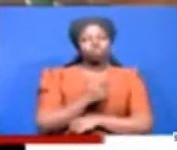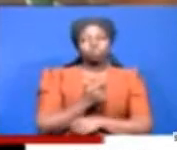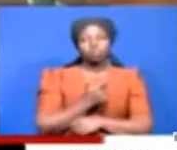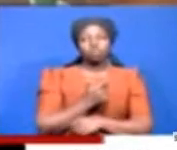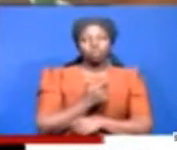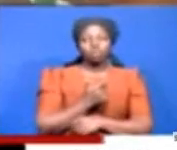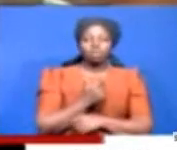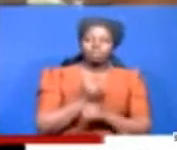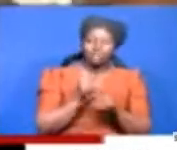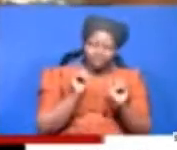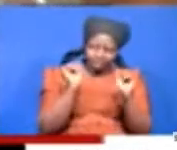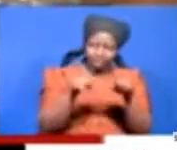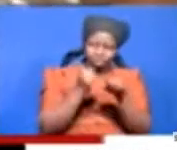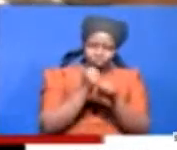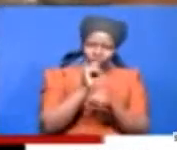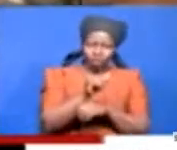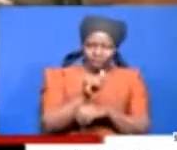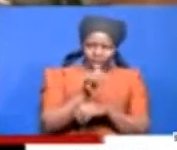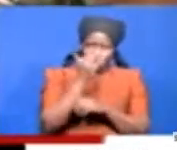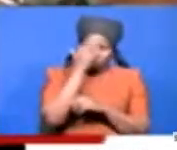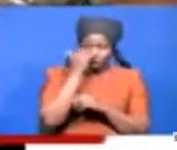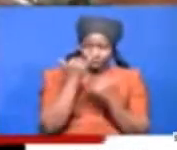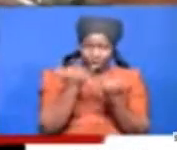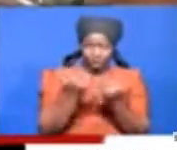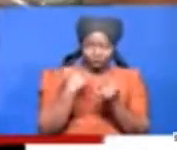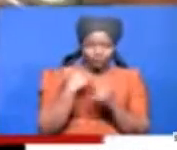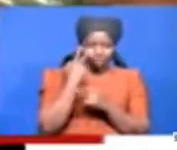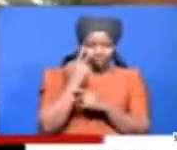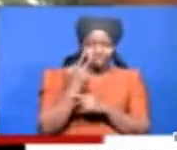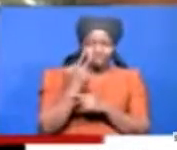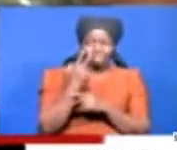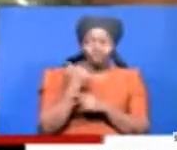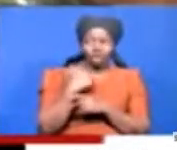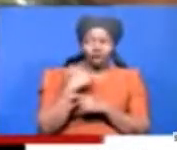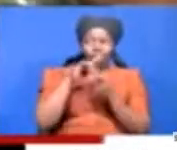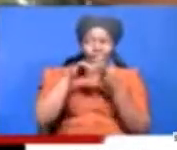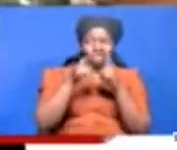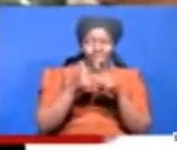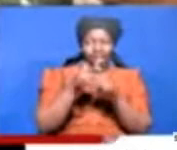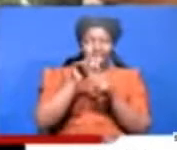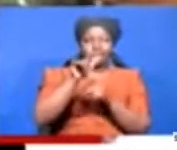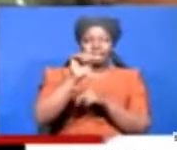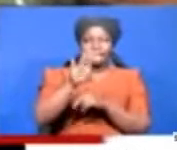do so. Because we have given out a standard laboratory that is being done, and